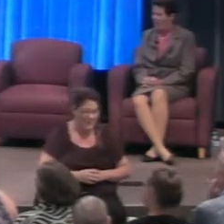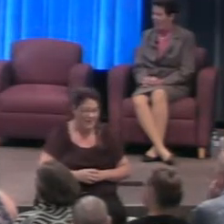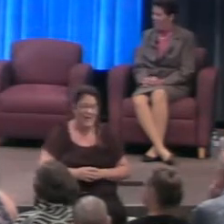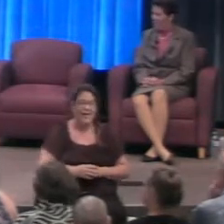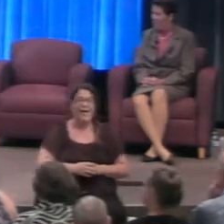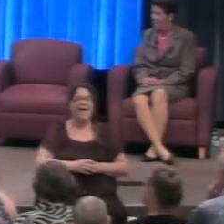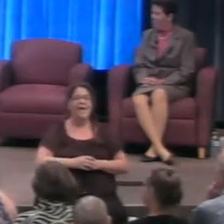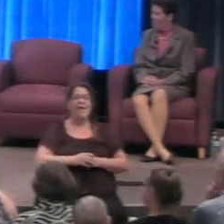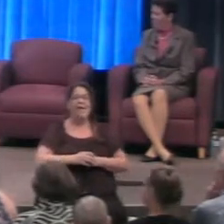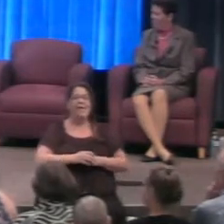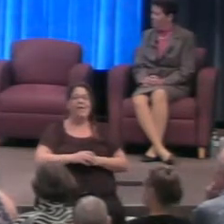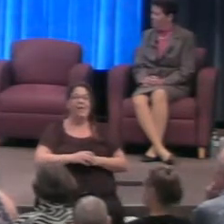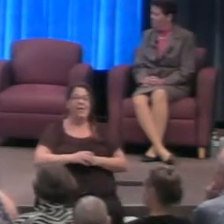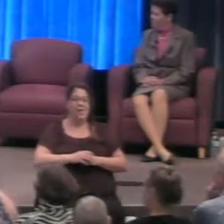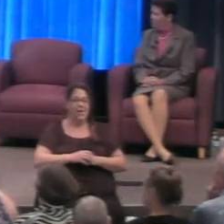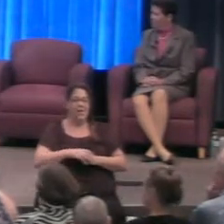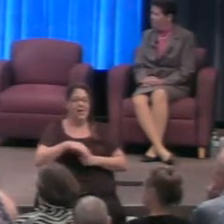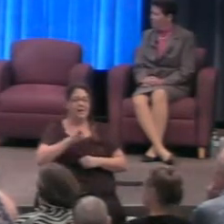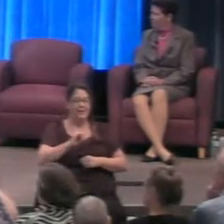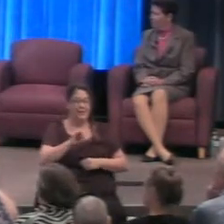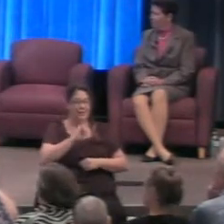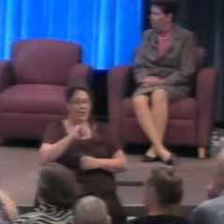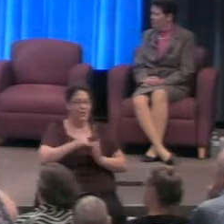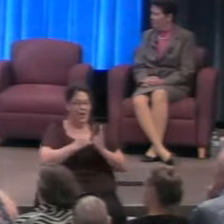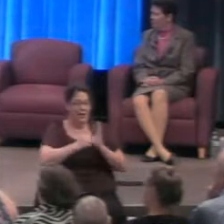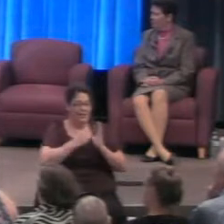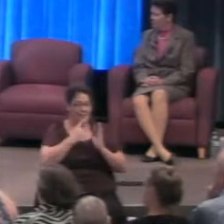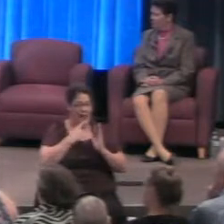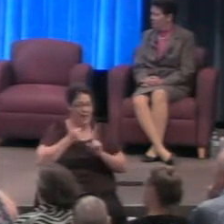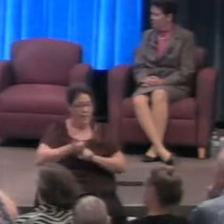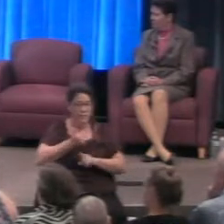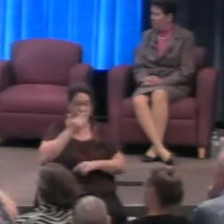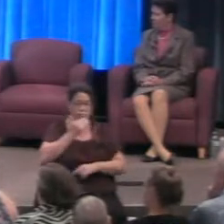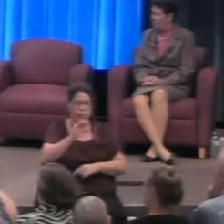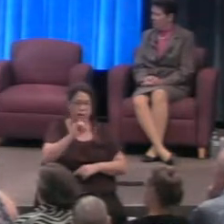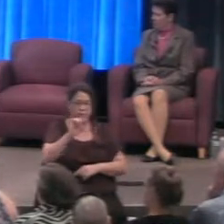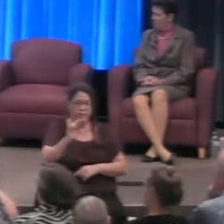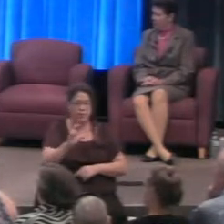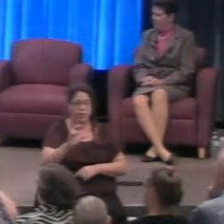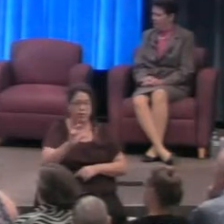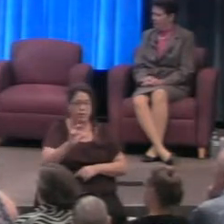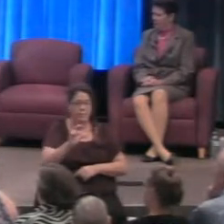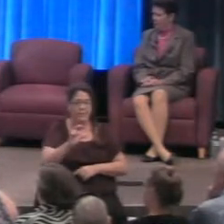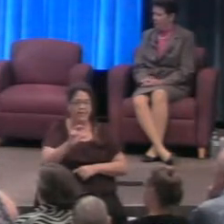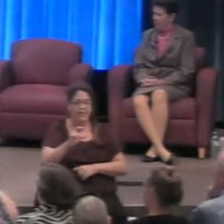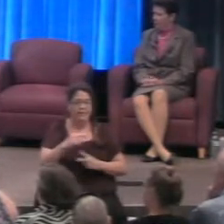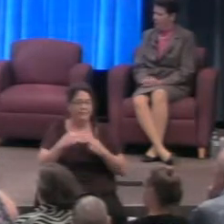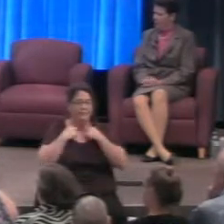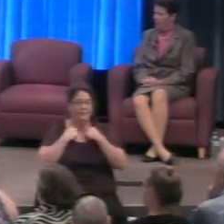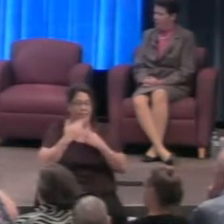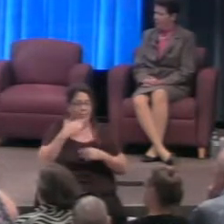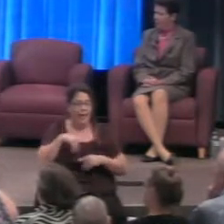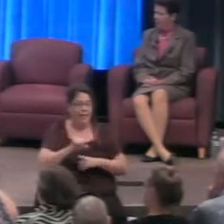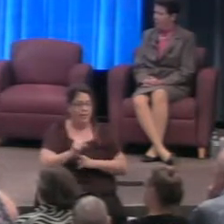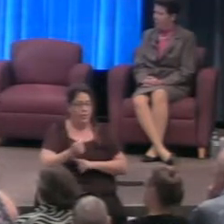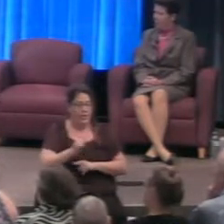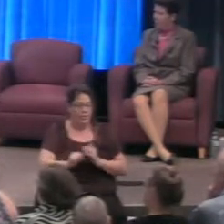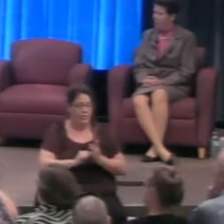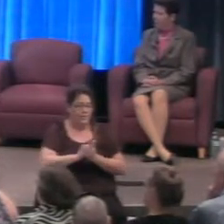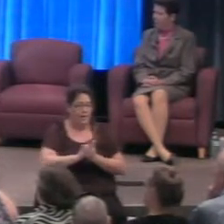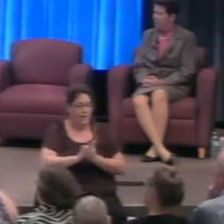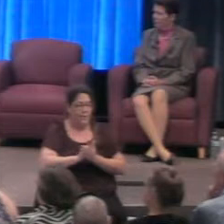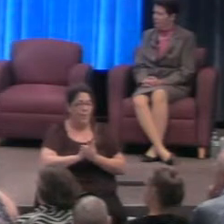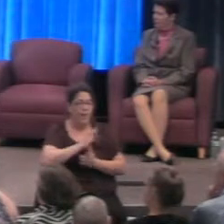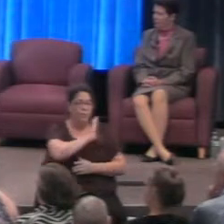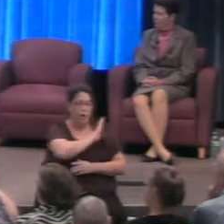Janet claims he was a good officer caught in a bad situation. That was her